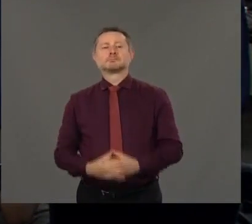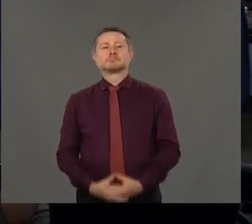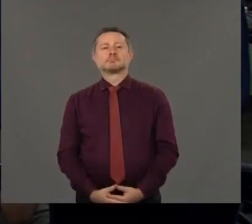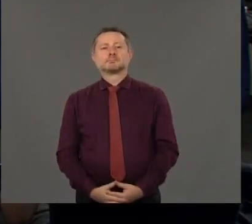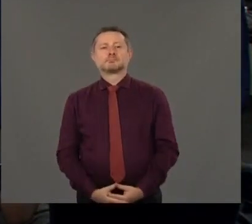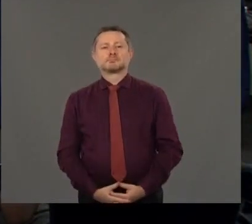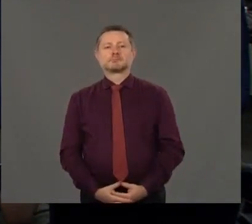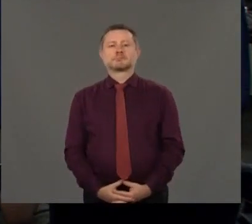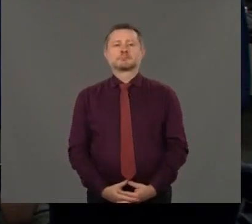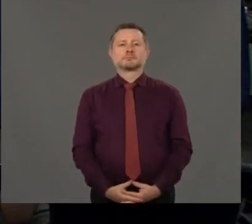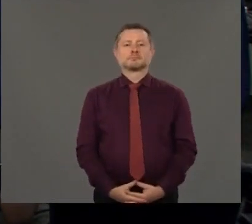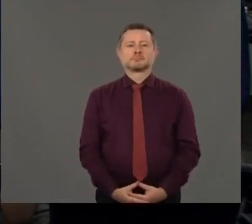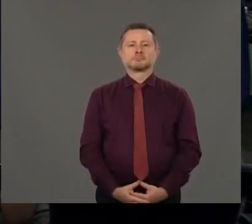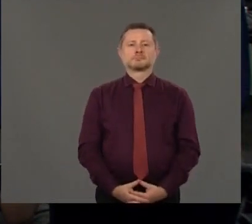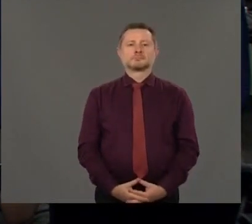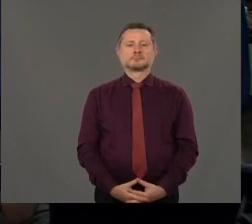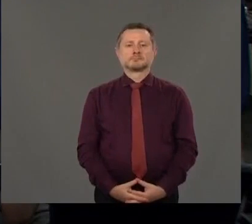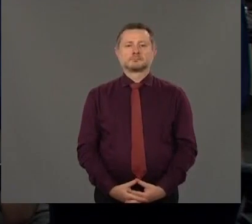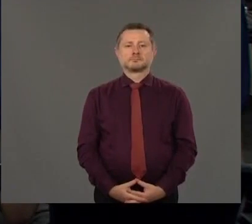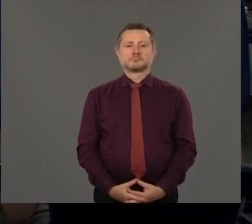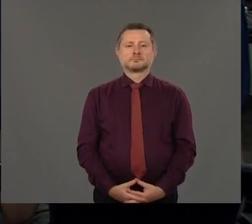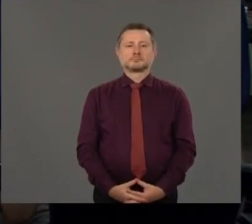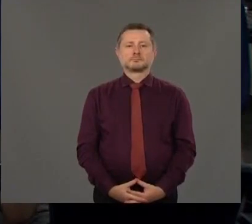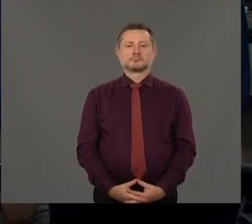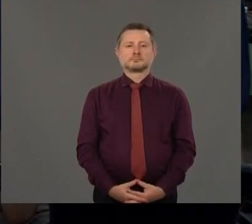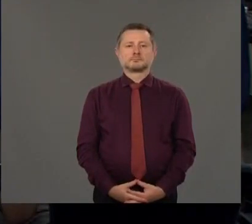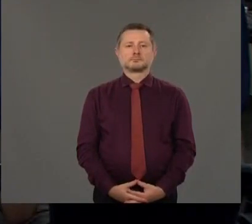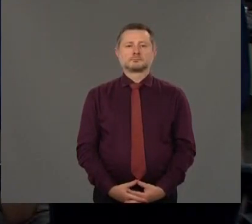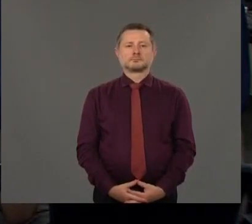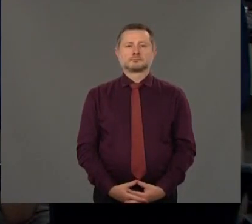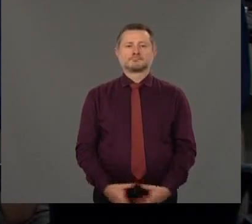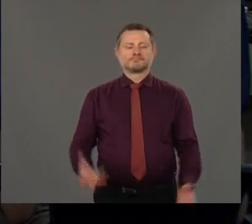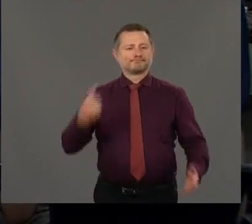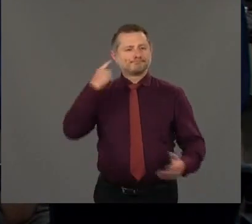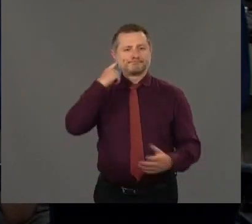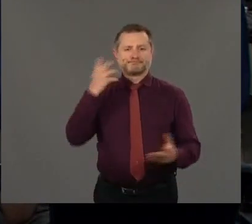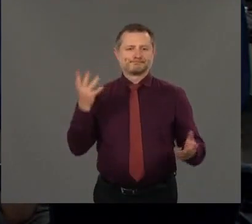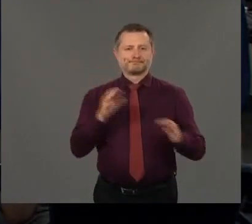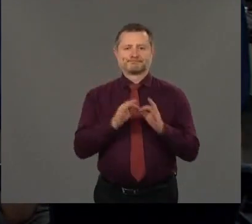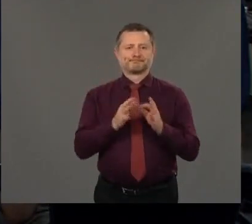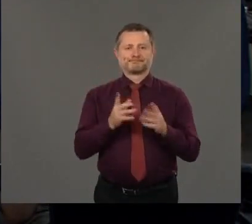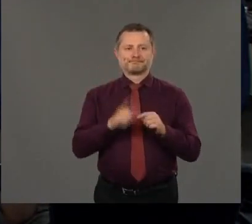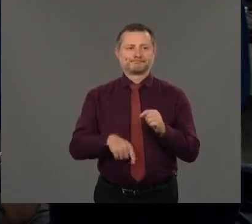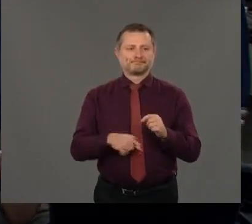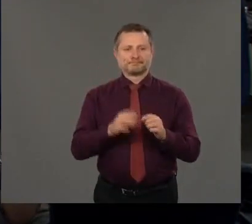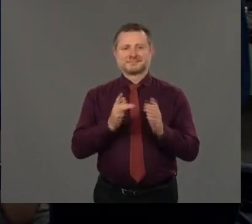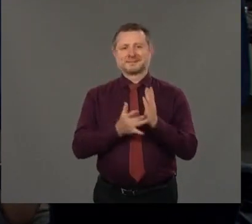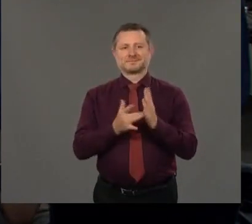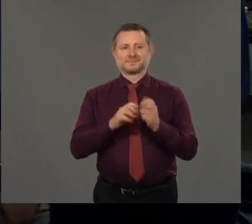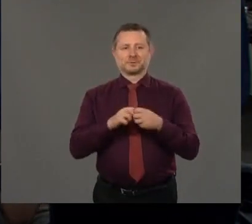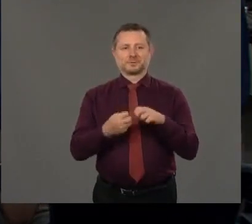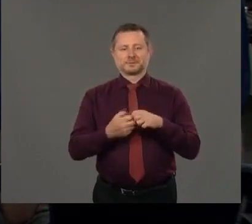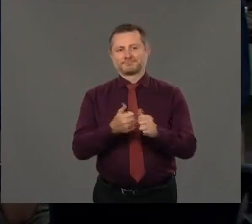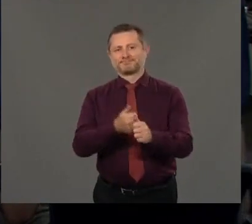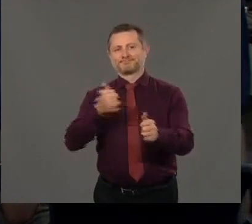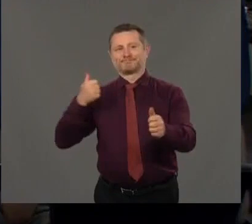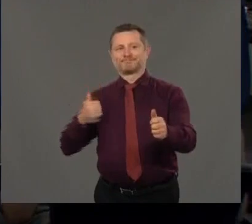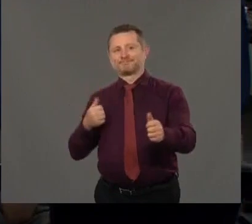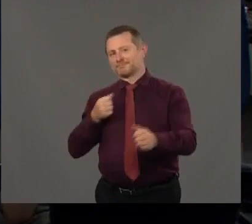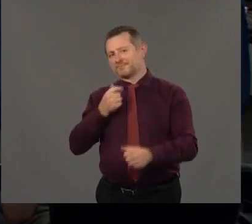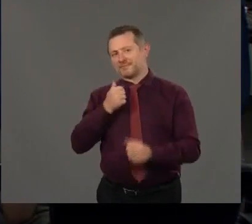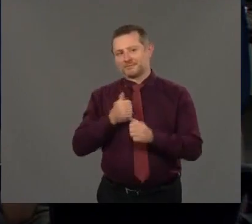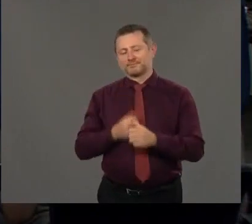workers who are worried that 24/7 subway service won't come back ever. It'll make their commutes worse, some people stranded late at night. Would